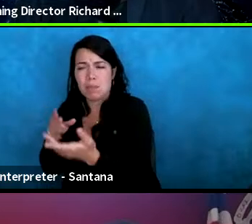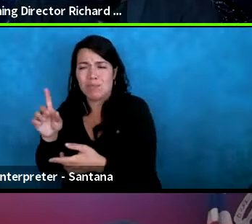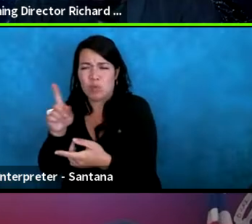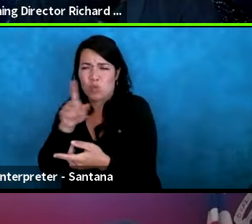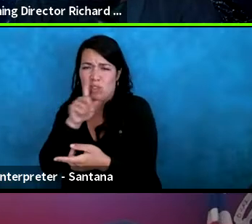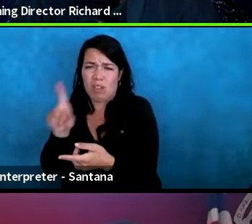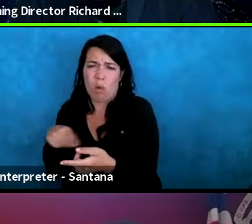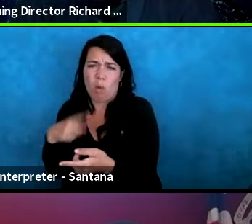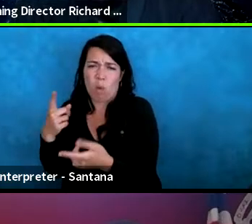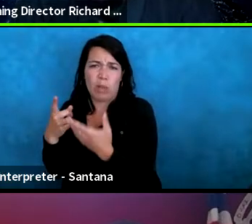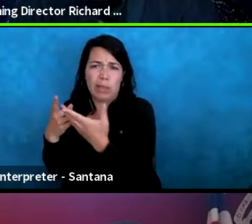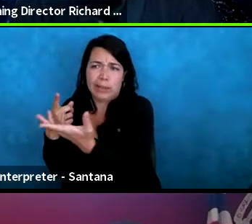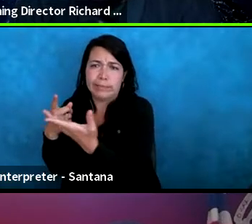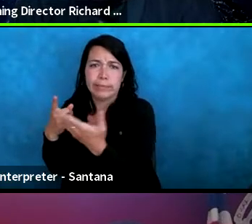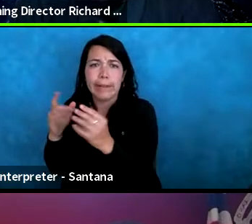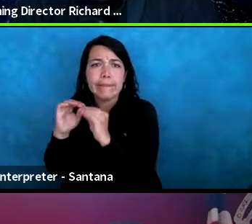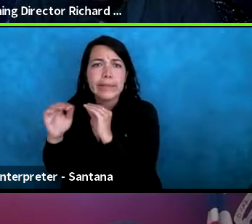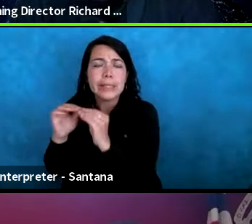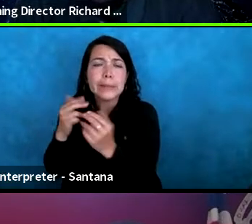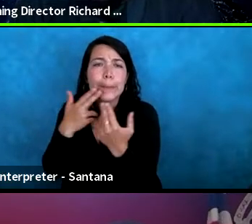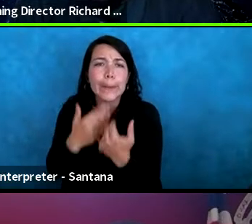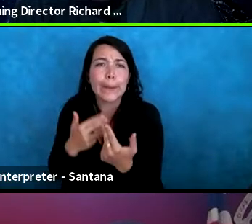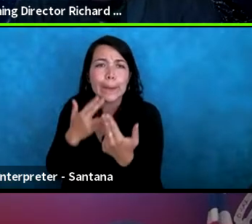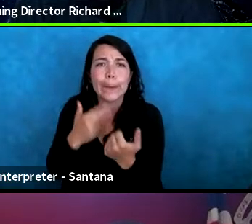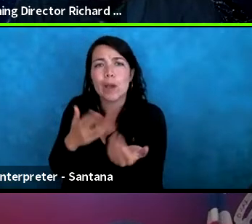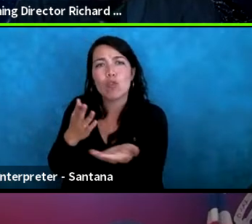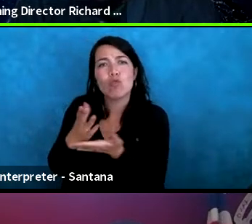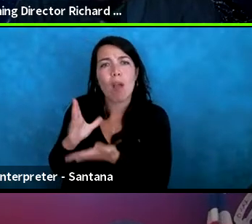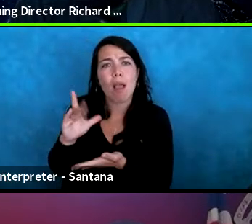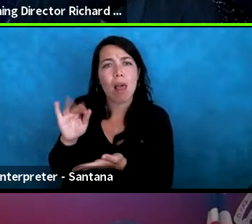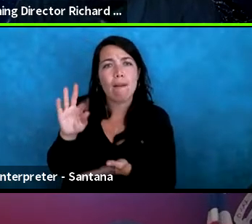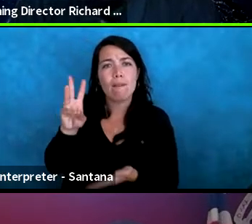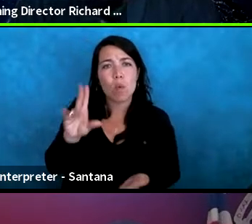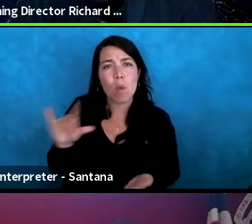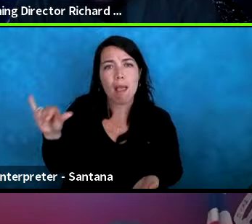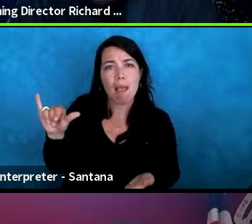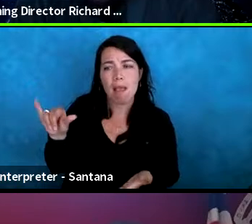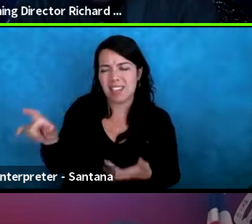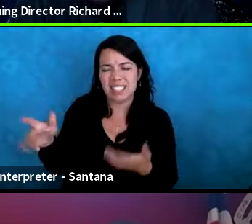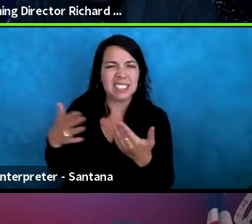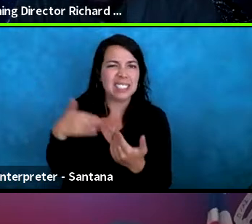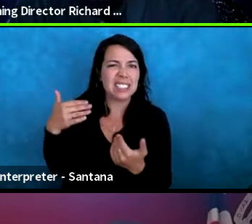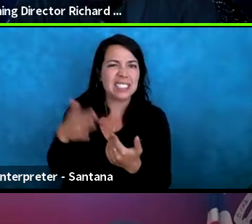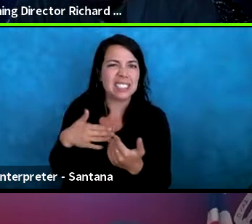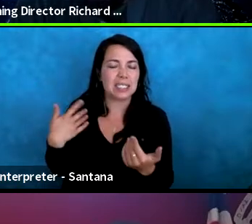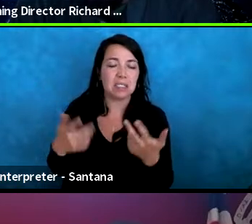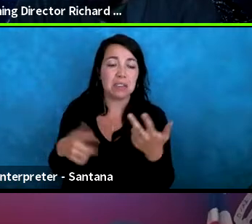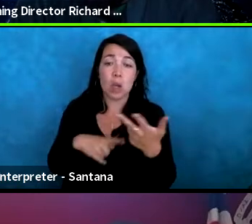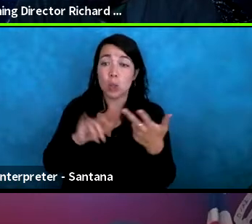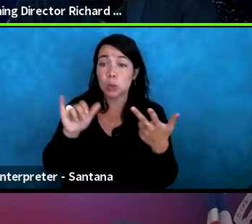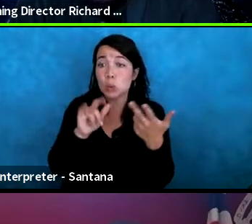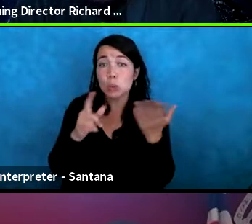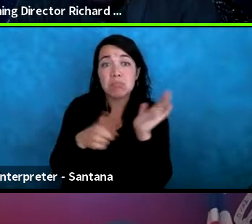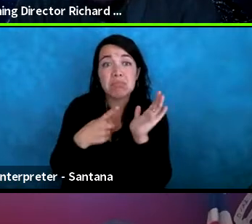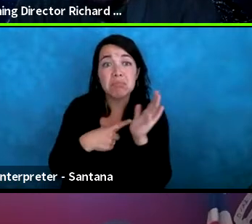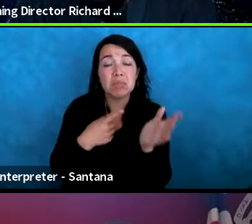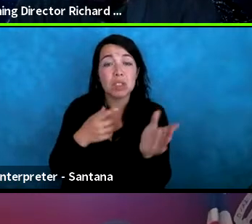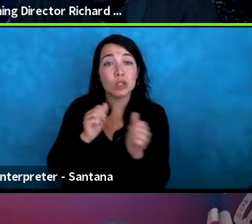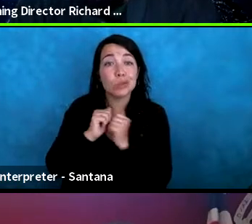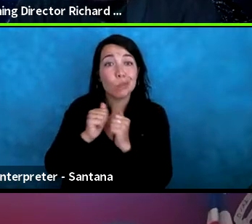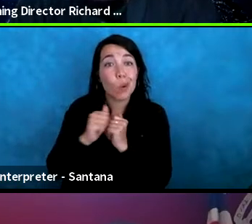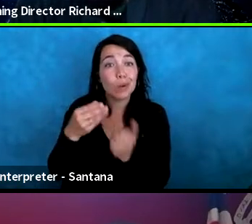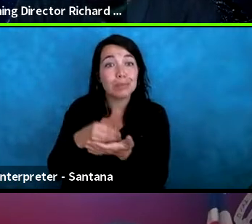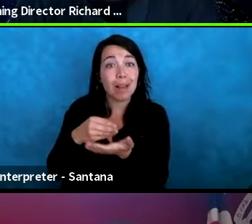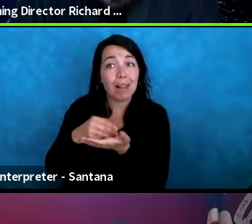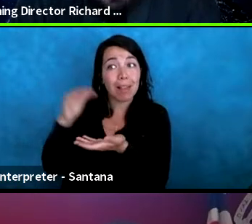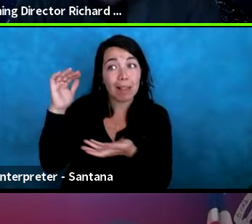available from particular parties that are interested in certain things. You know, sports-based funding oftentimes helps schools come into